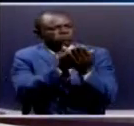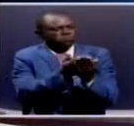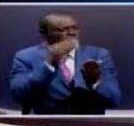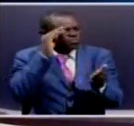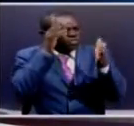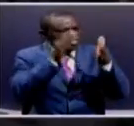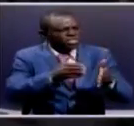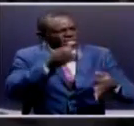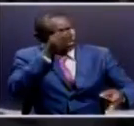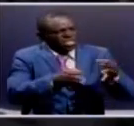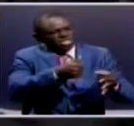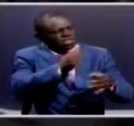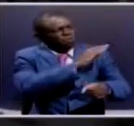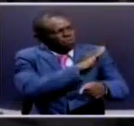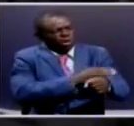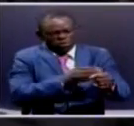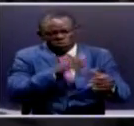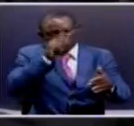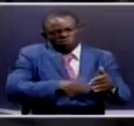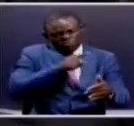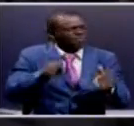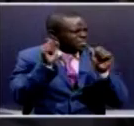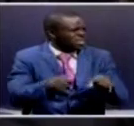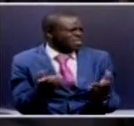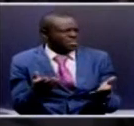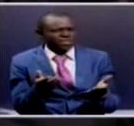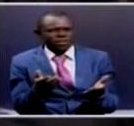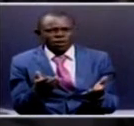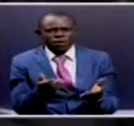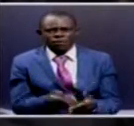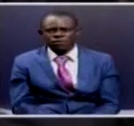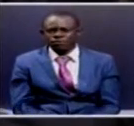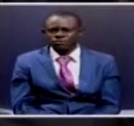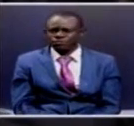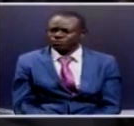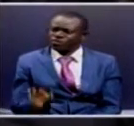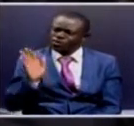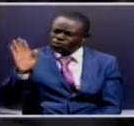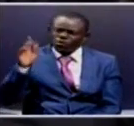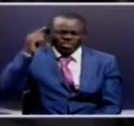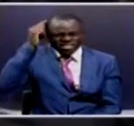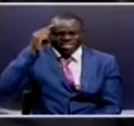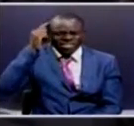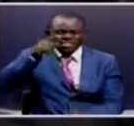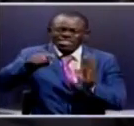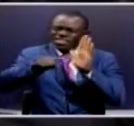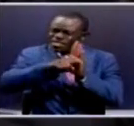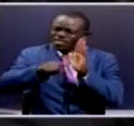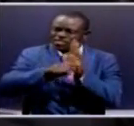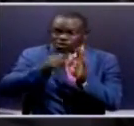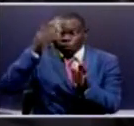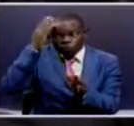Reject the request to extend. Look, you can decide to think negatively if you don't want to be part of the